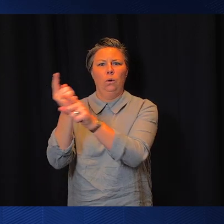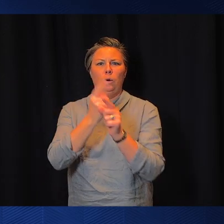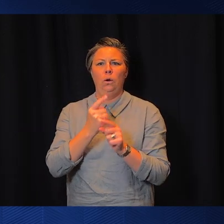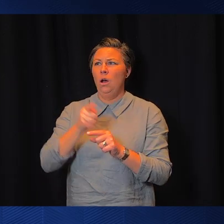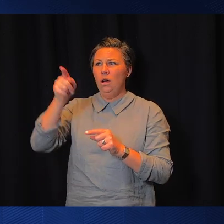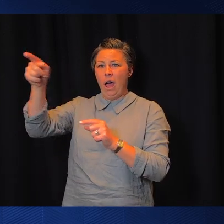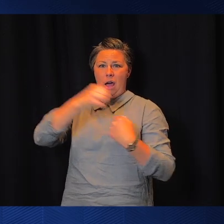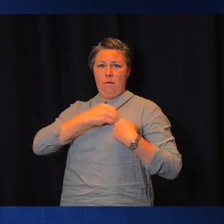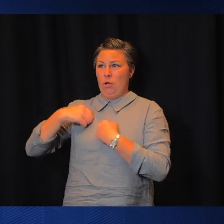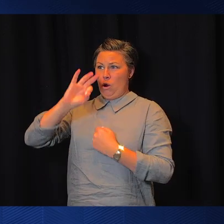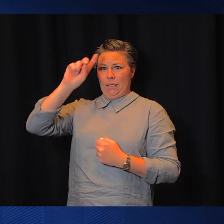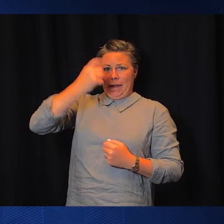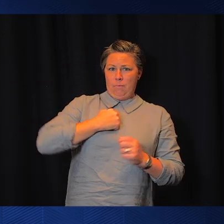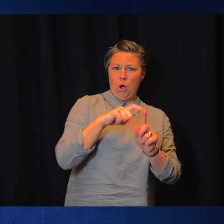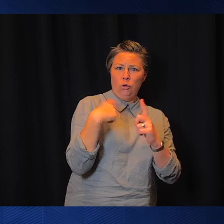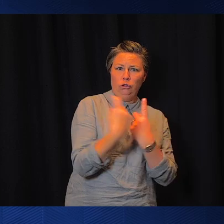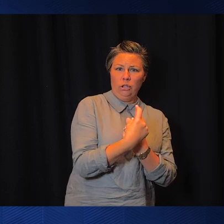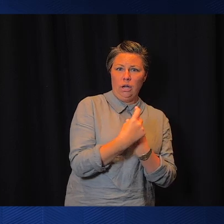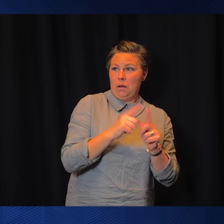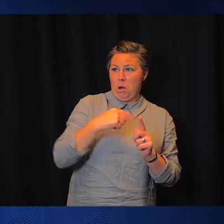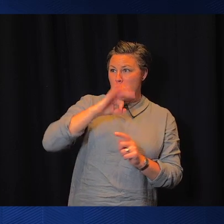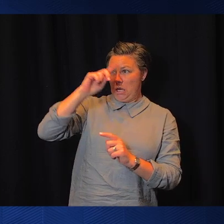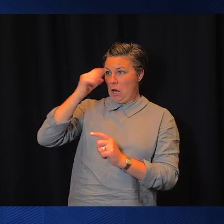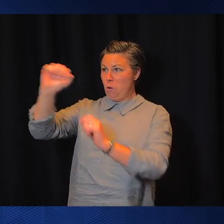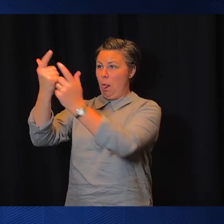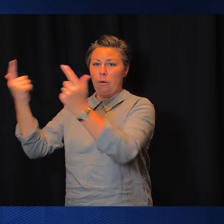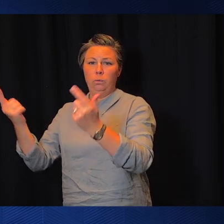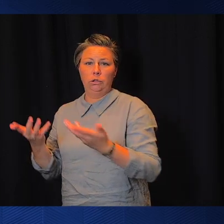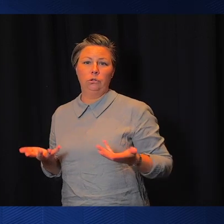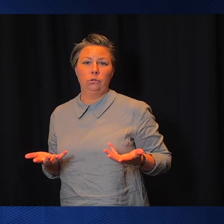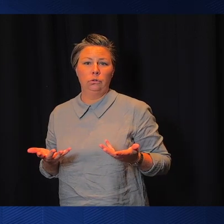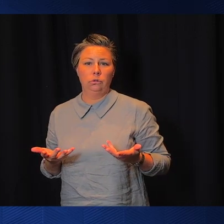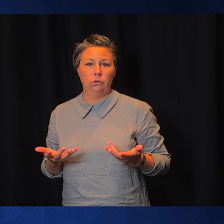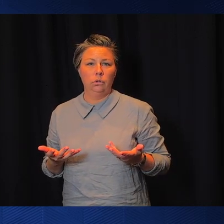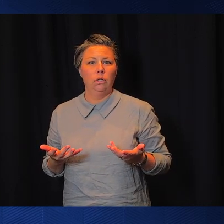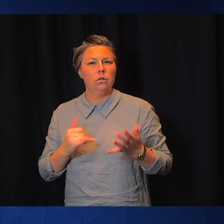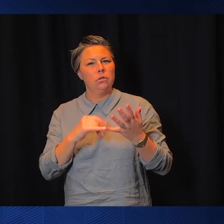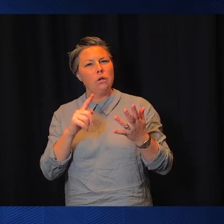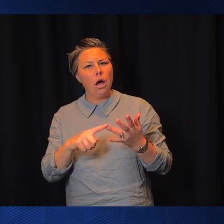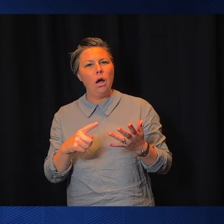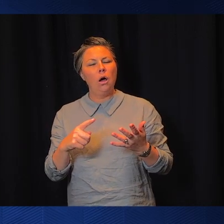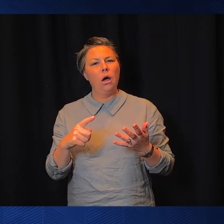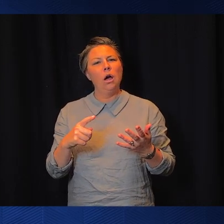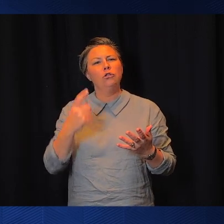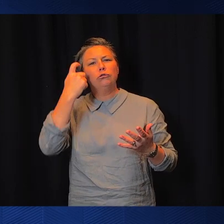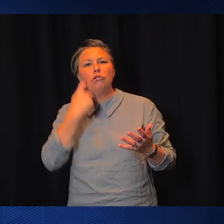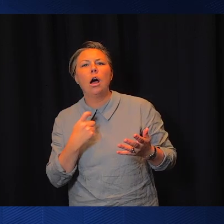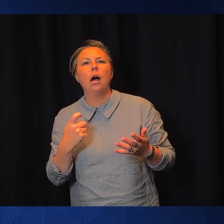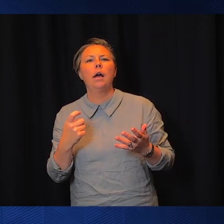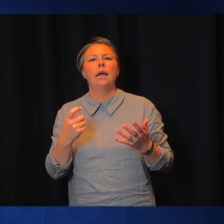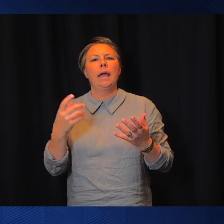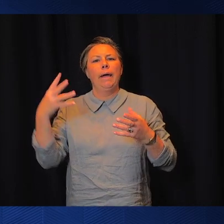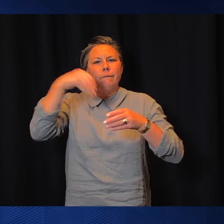subculture. Maybe that will open up, right? So military operation, military exercise must involve